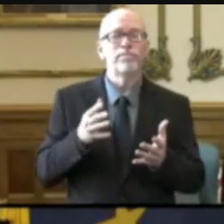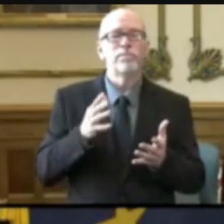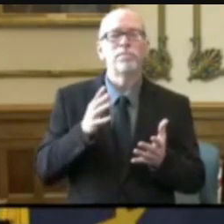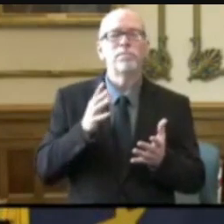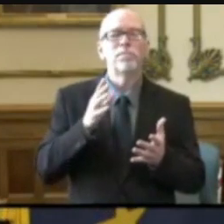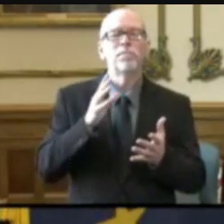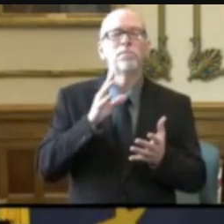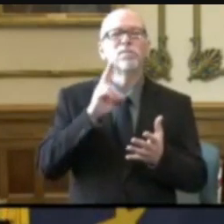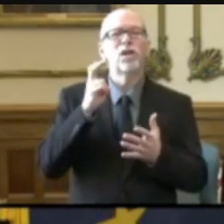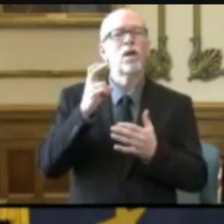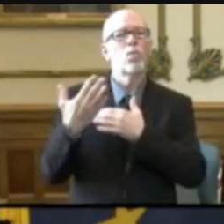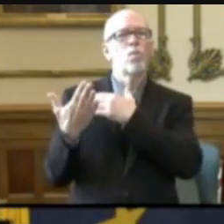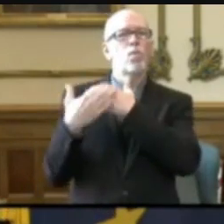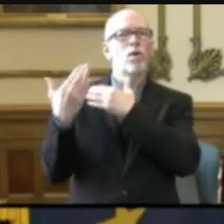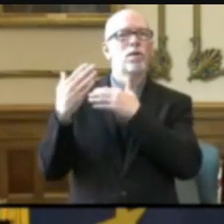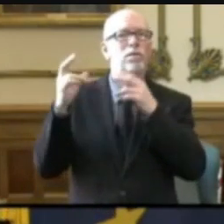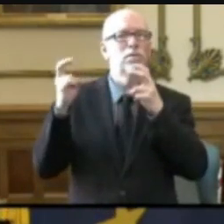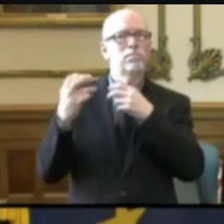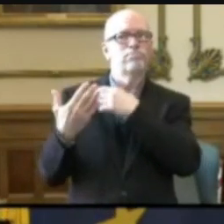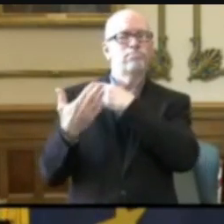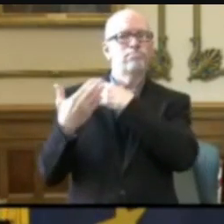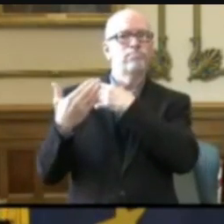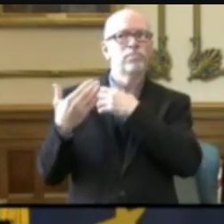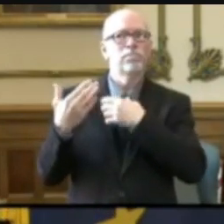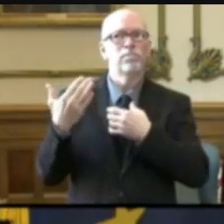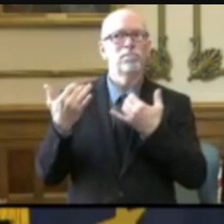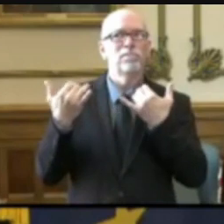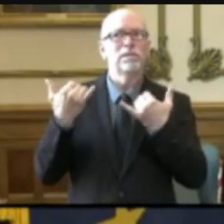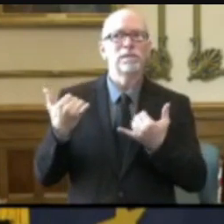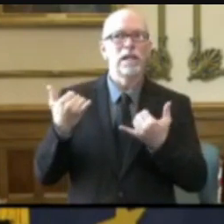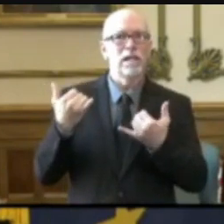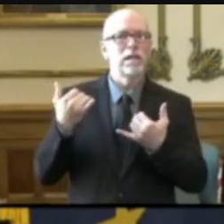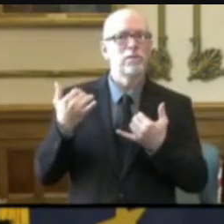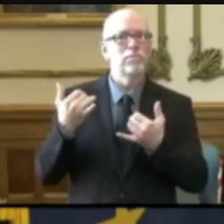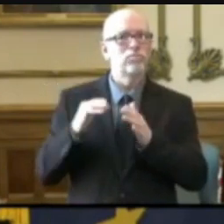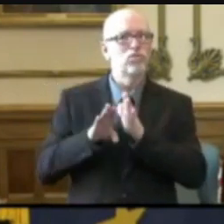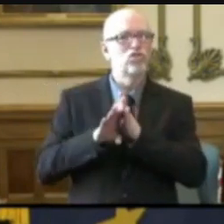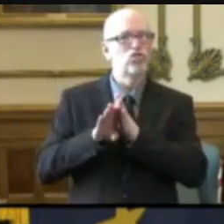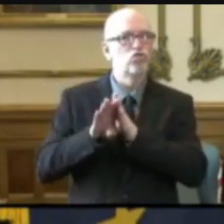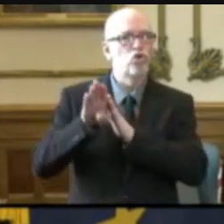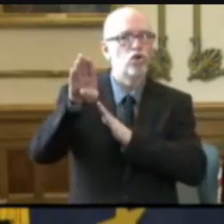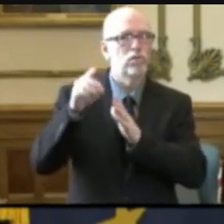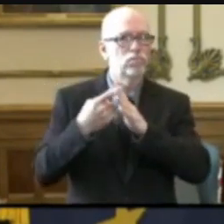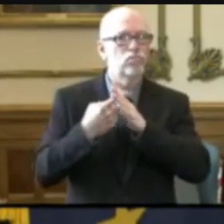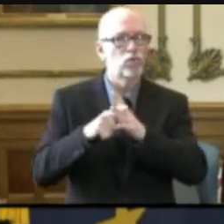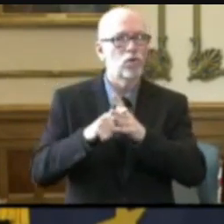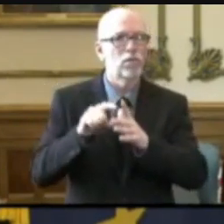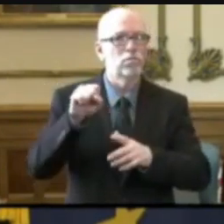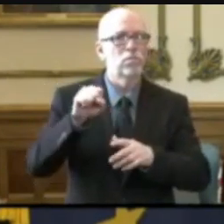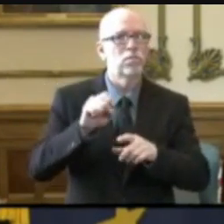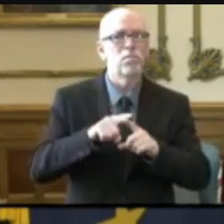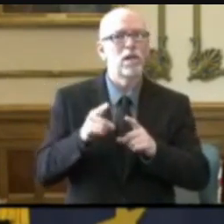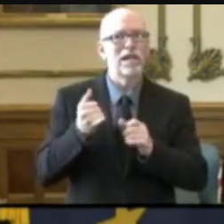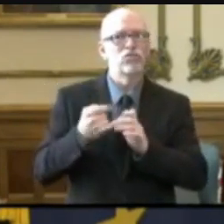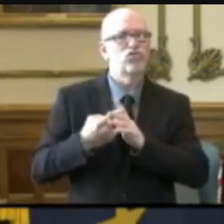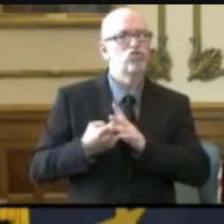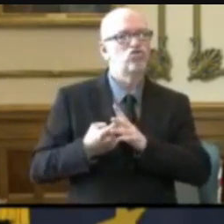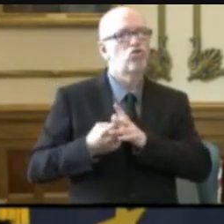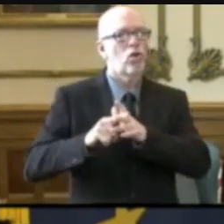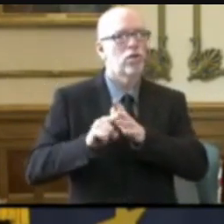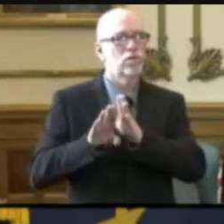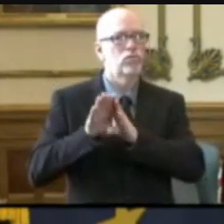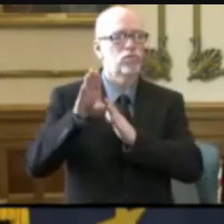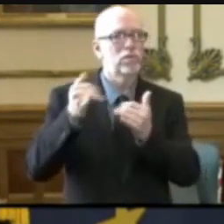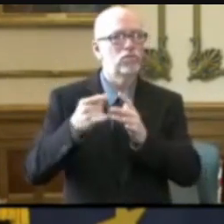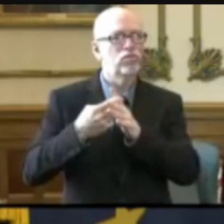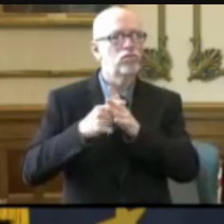it's a signal that we are at the start of this surge, but just the start of this surge. When